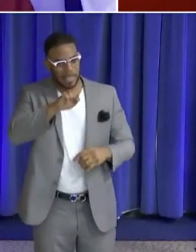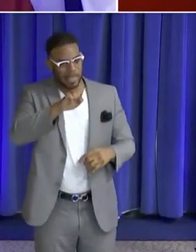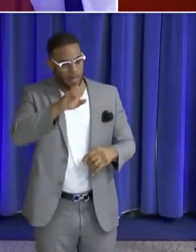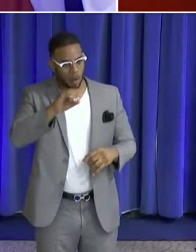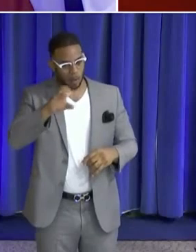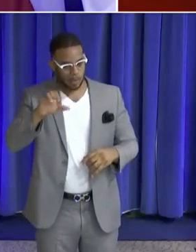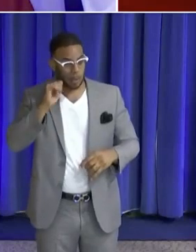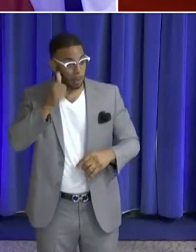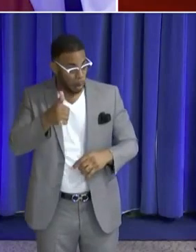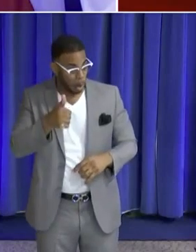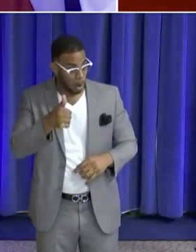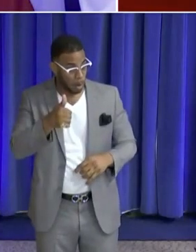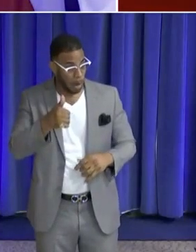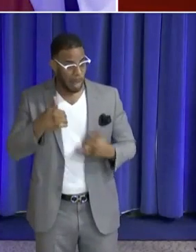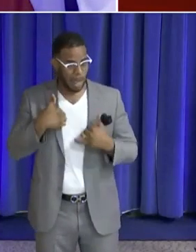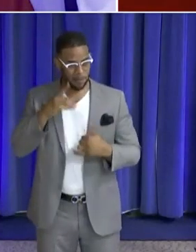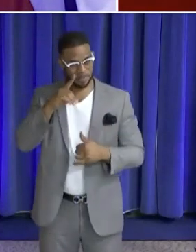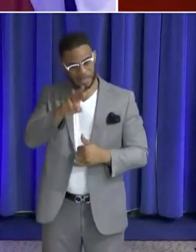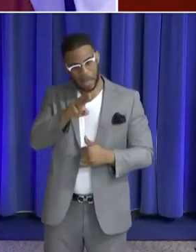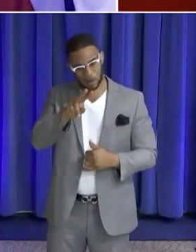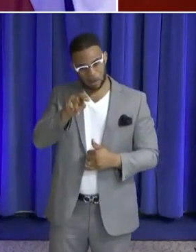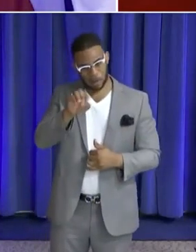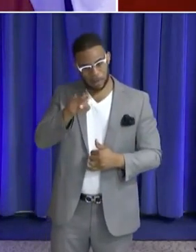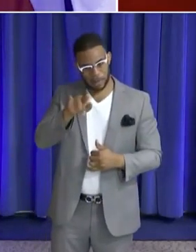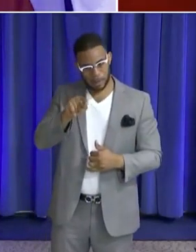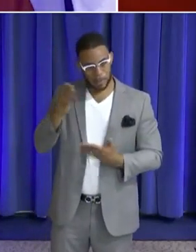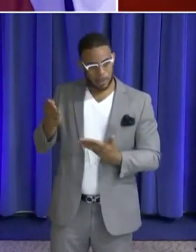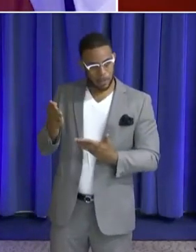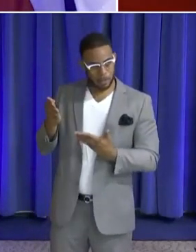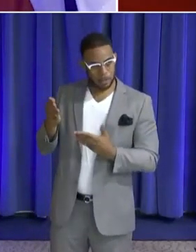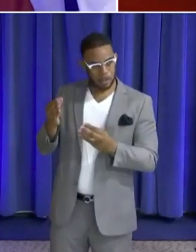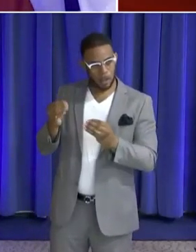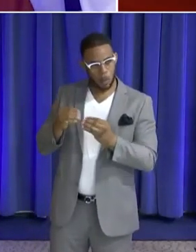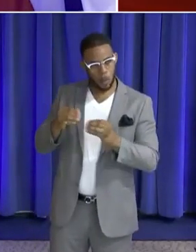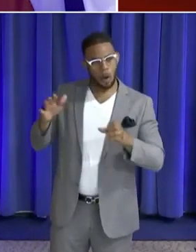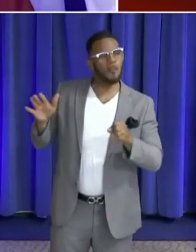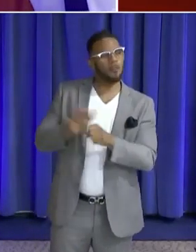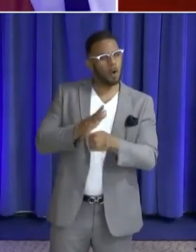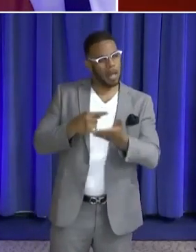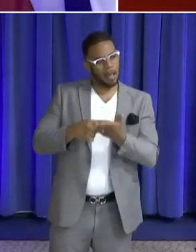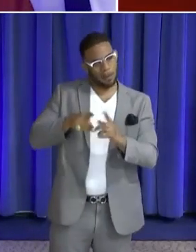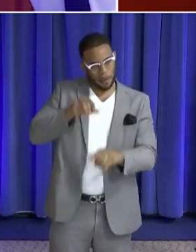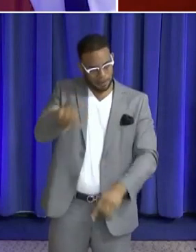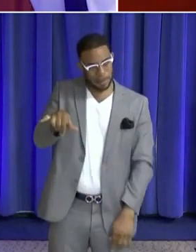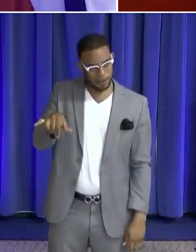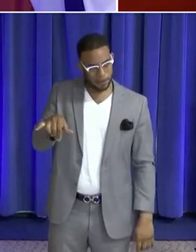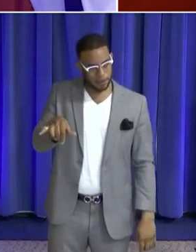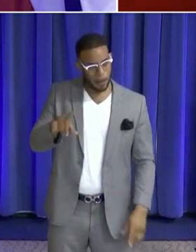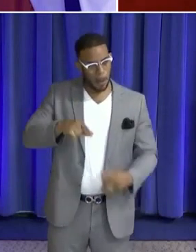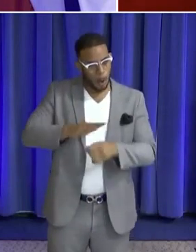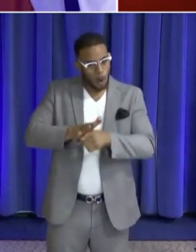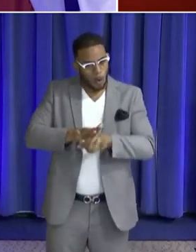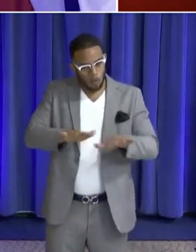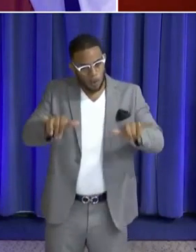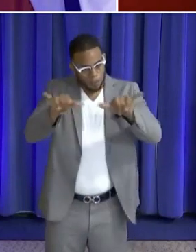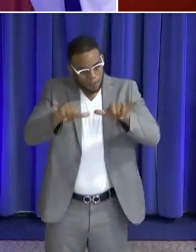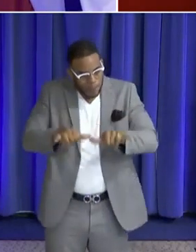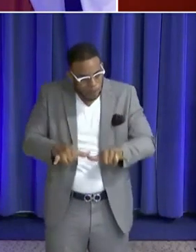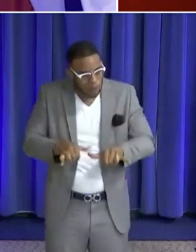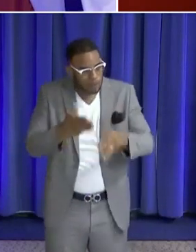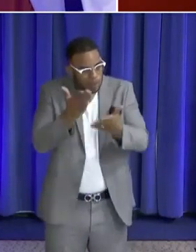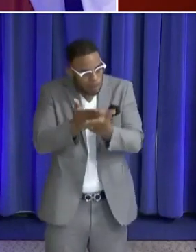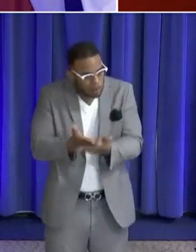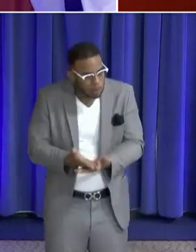tomorrow and have Dr. Nesbitt present to have a fuller conversation about COVID metrics